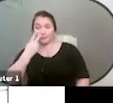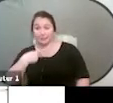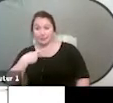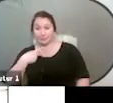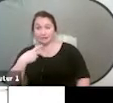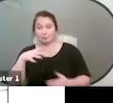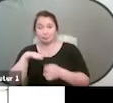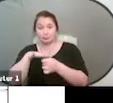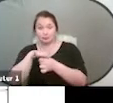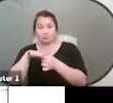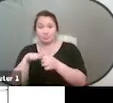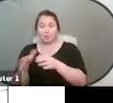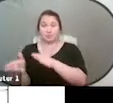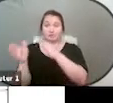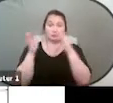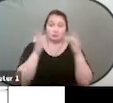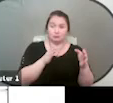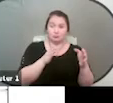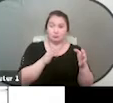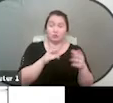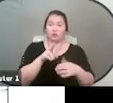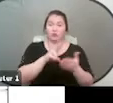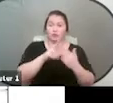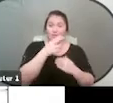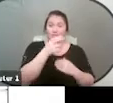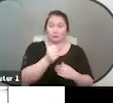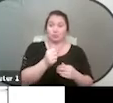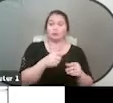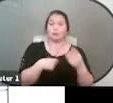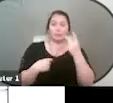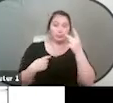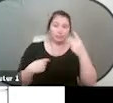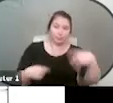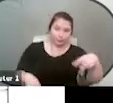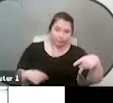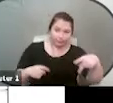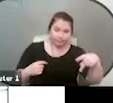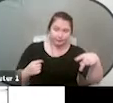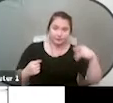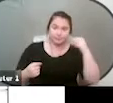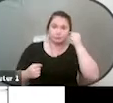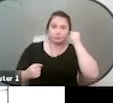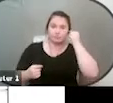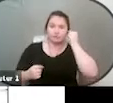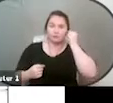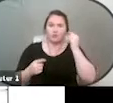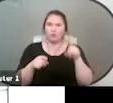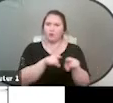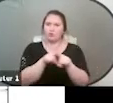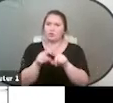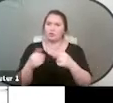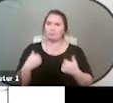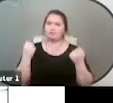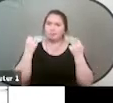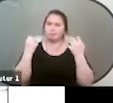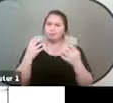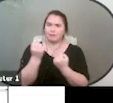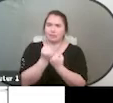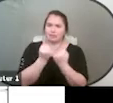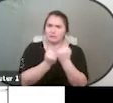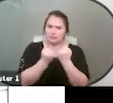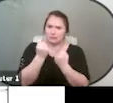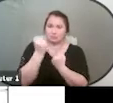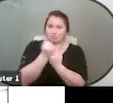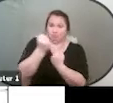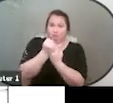region, and then University High School, shown in the purple region. You also have quite a few supporting facilities. Besides Guaca and